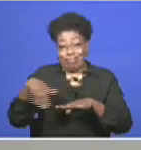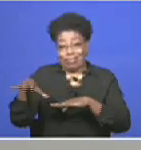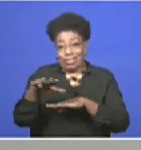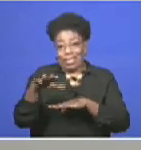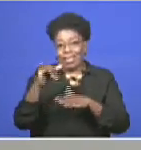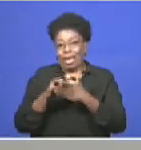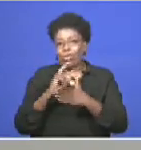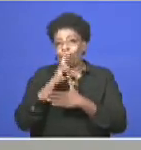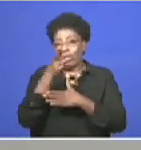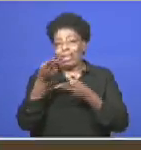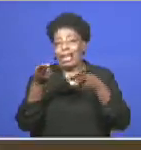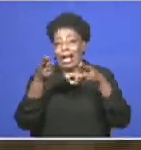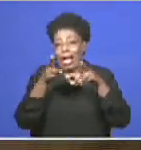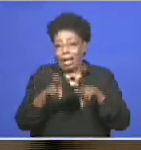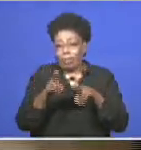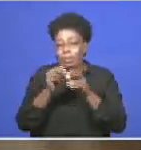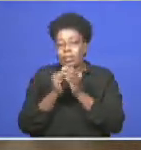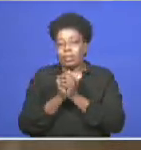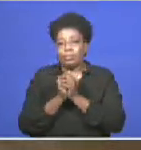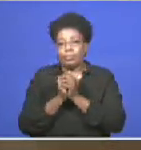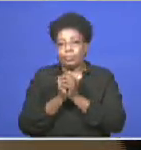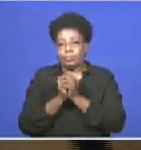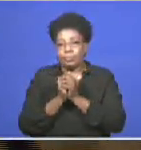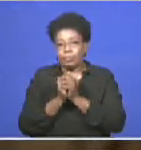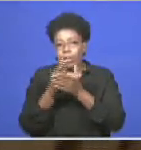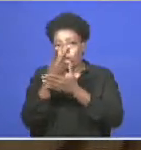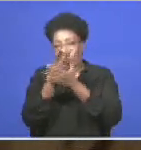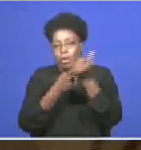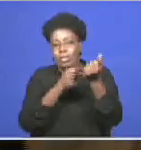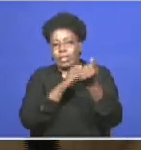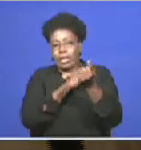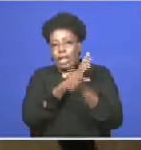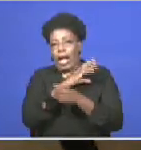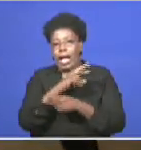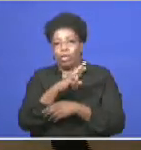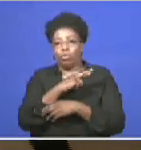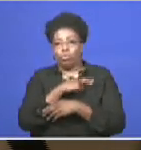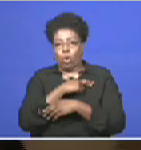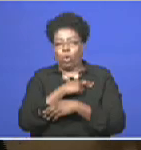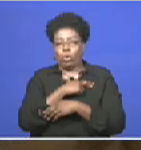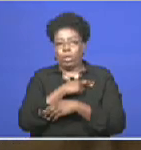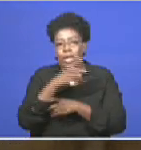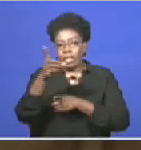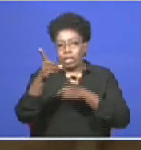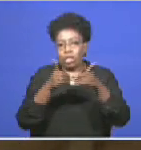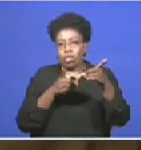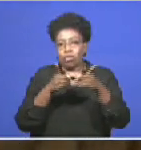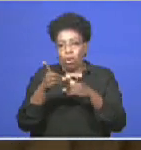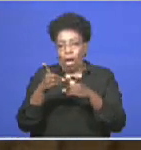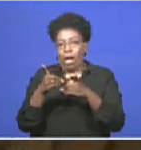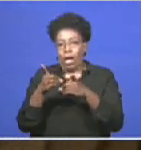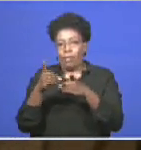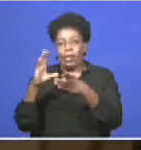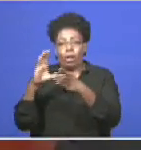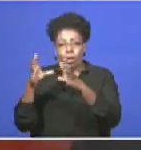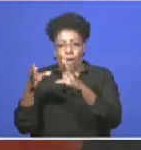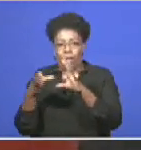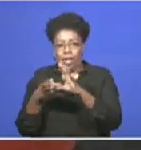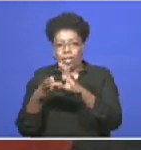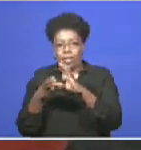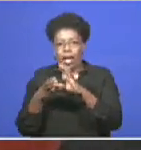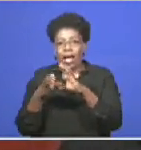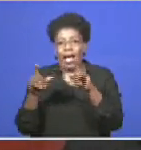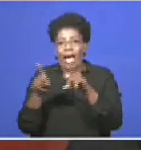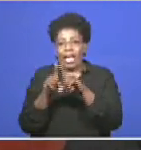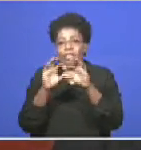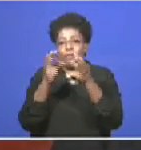That really happens. Both Sergeant Fowler and Roll describe co-workers as family. Last month, they